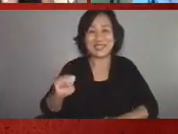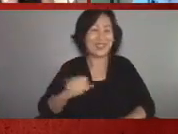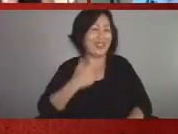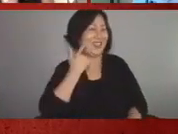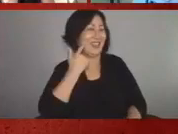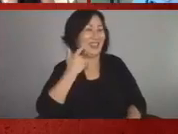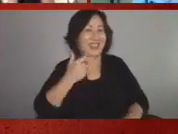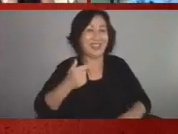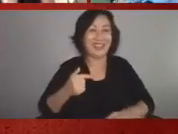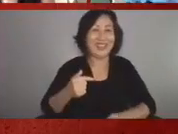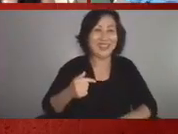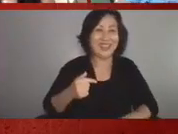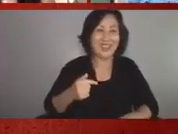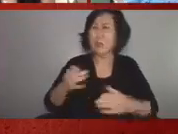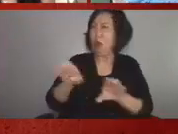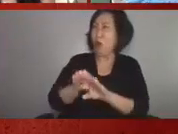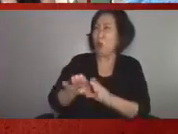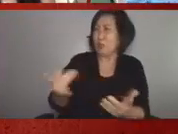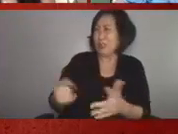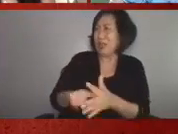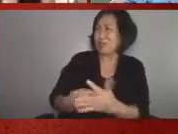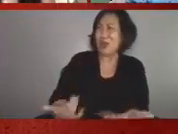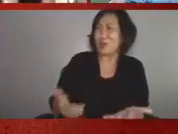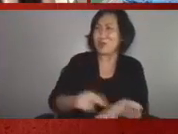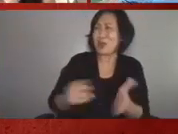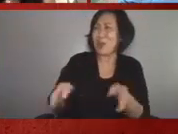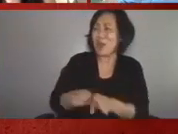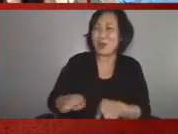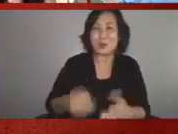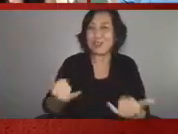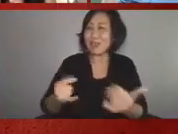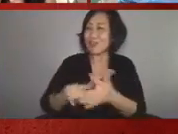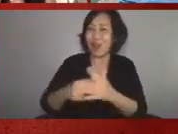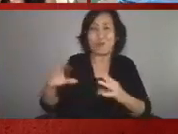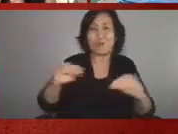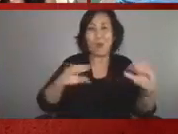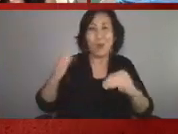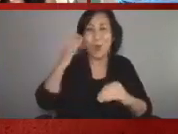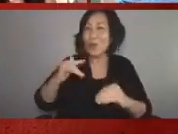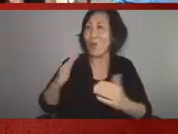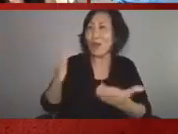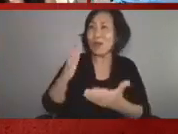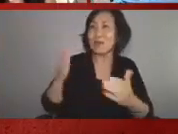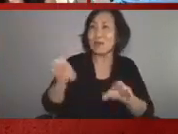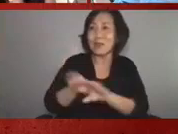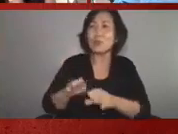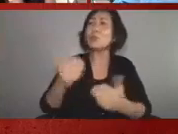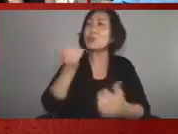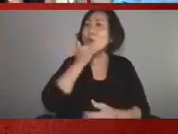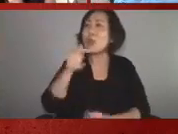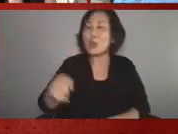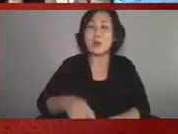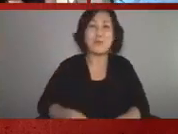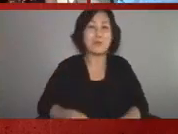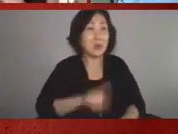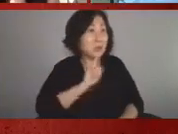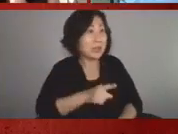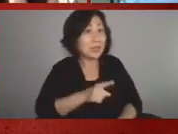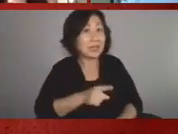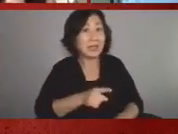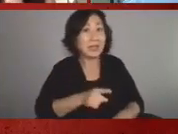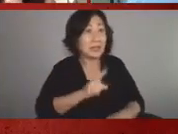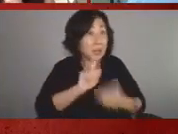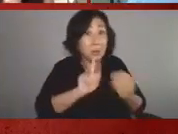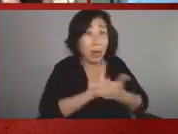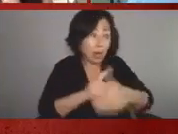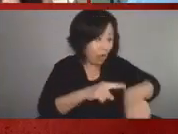No, Close it out. We're just starting. We're just starting to talk. Why do you want to close this out? What's the matter with you? Do we Really? have to It's pay been an rent or hour?